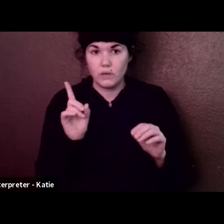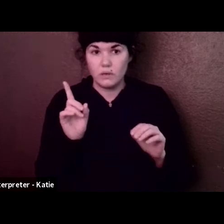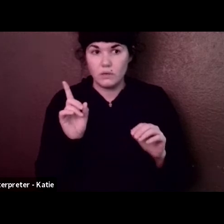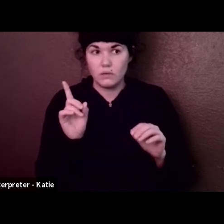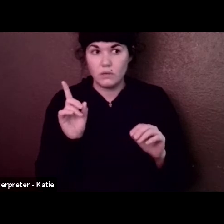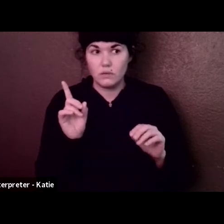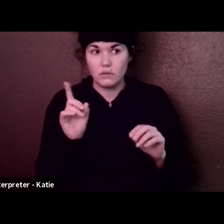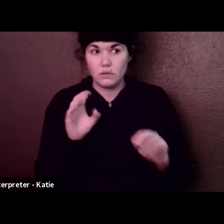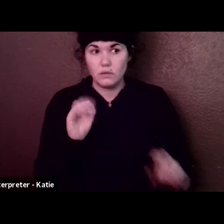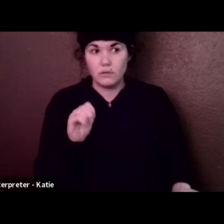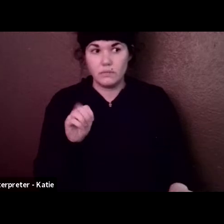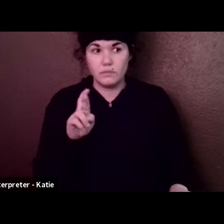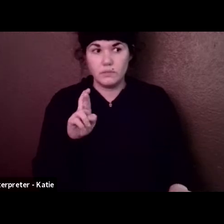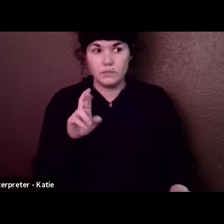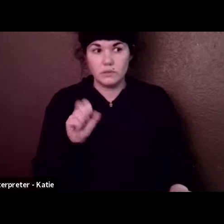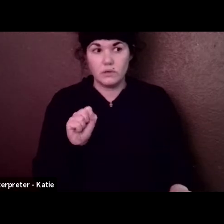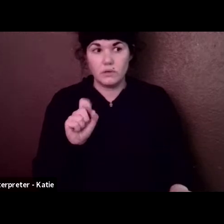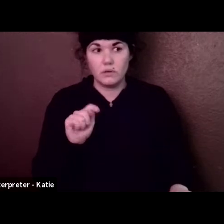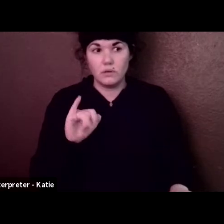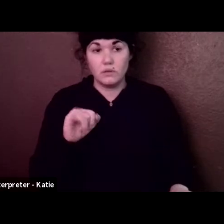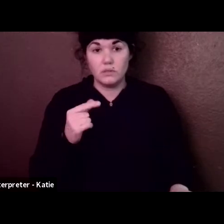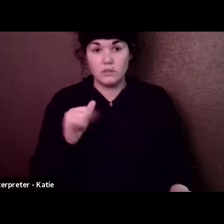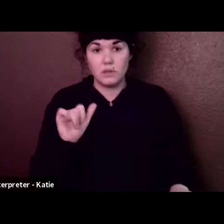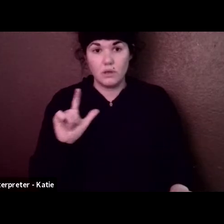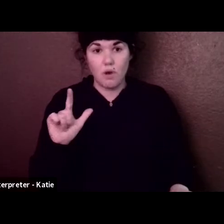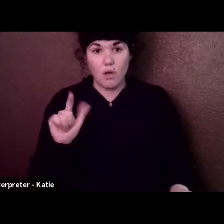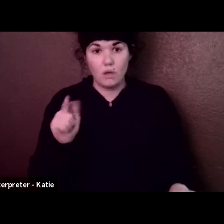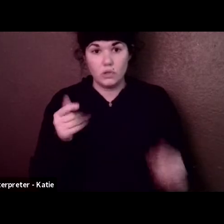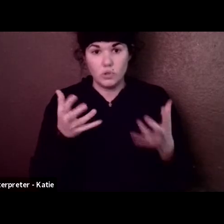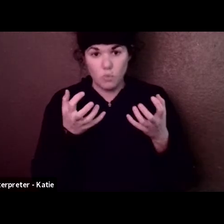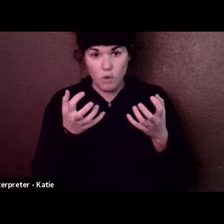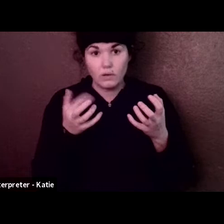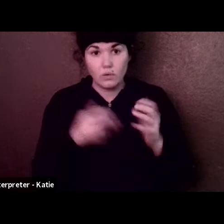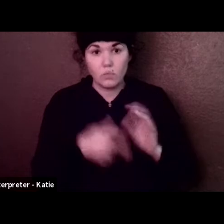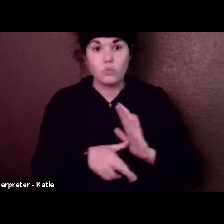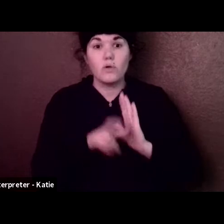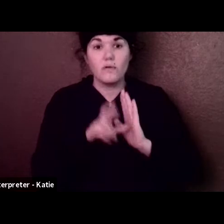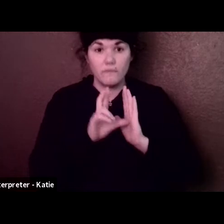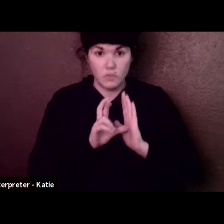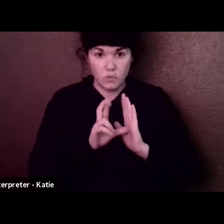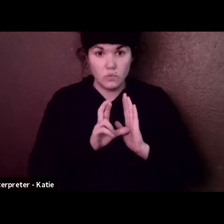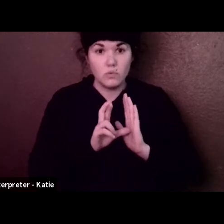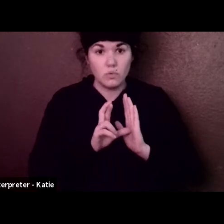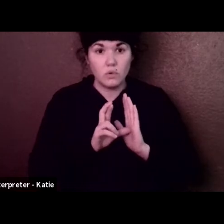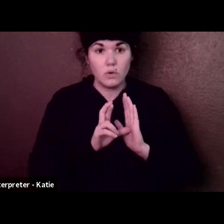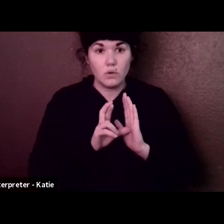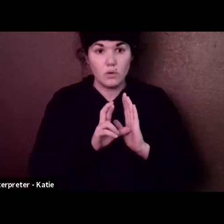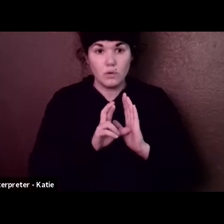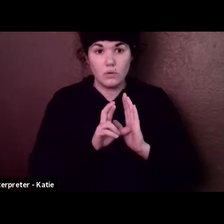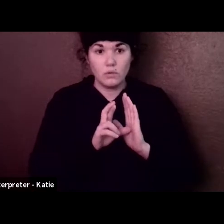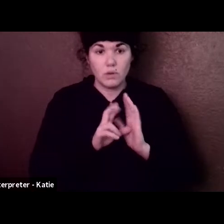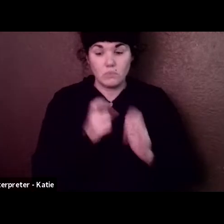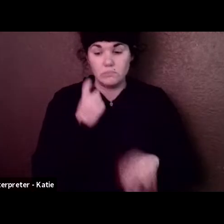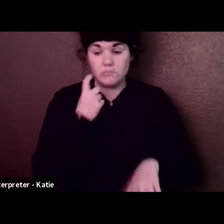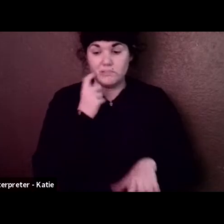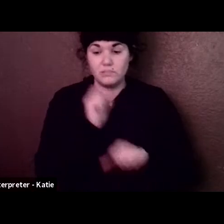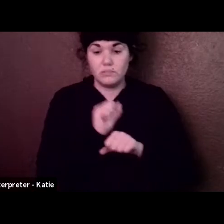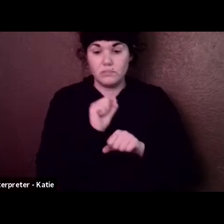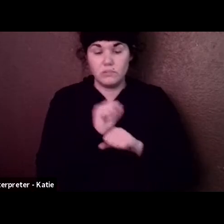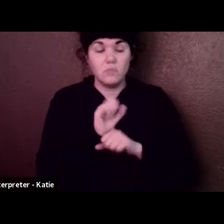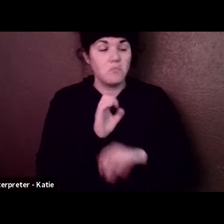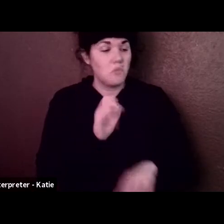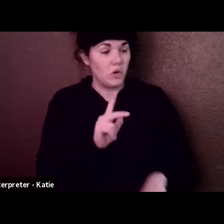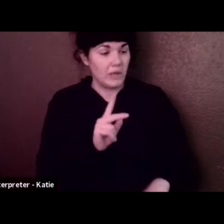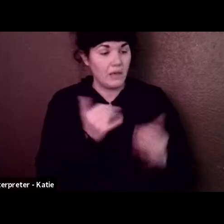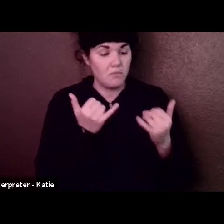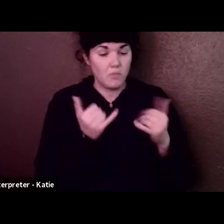tigall do you wanna uh review where we are okay i'm i'm just opening the plan back